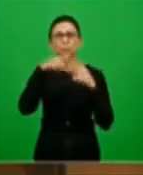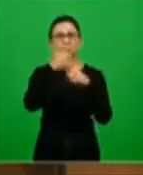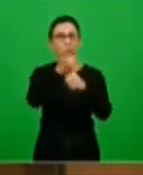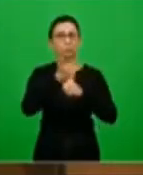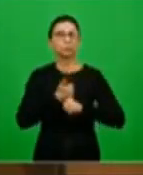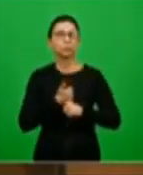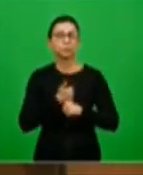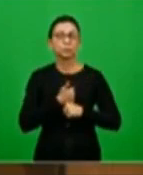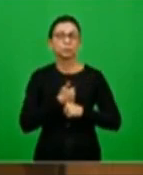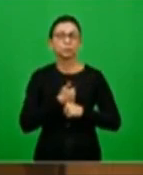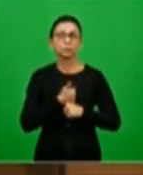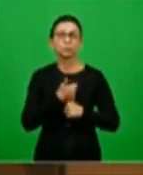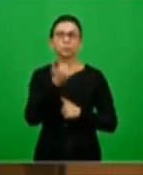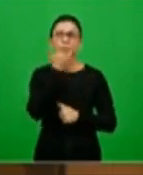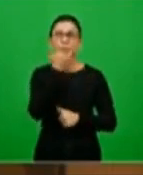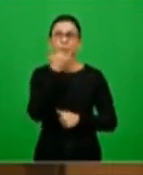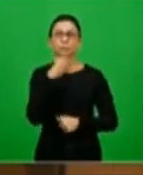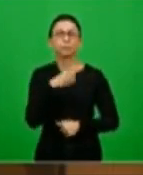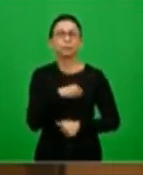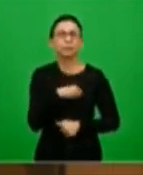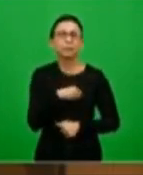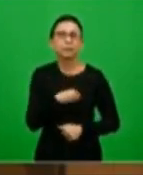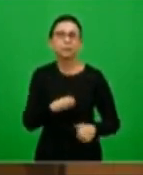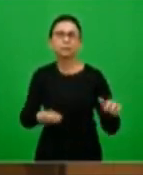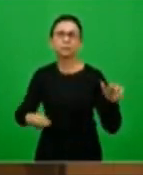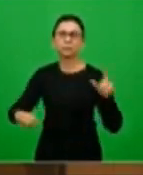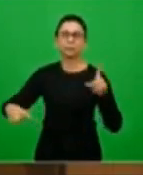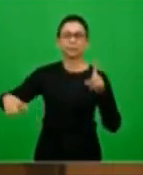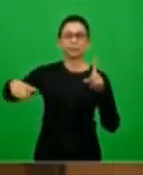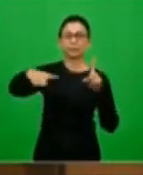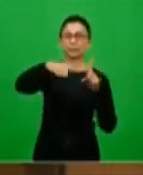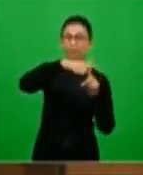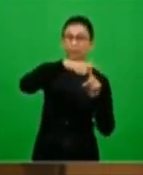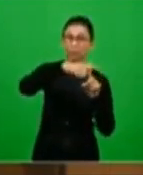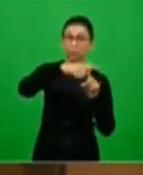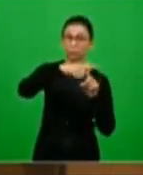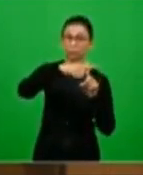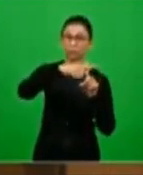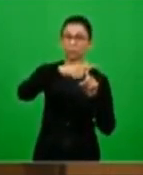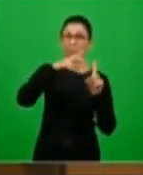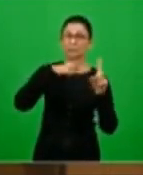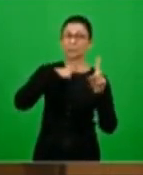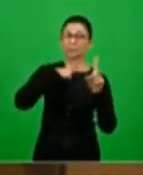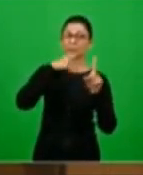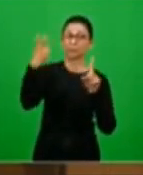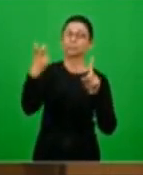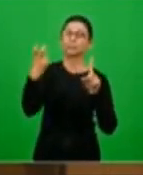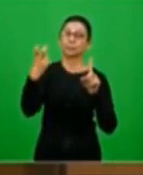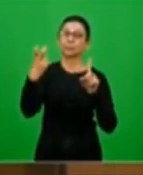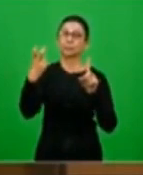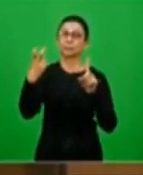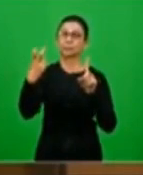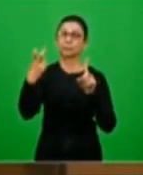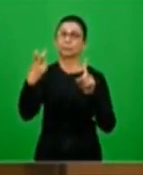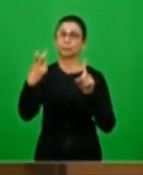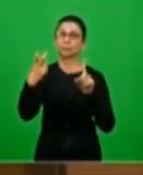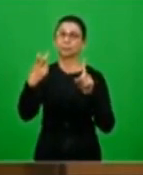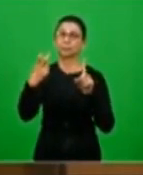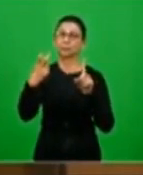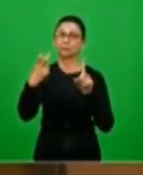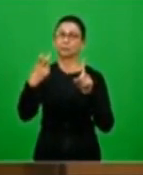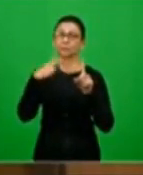through his flesh. So now when he's in Christ, he will give a shout. And the shout of Jesus in the cross of Calvary